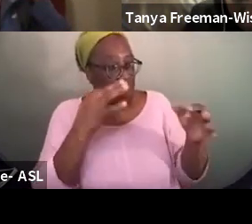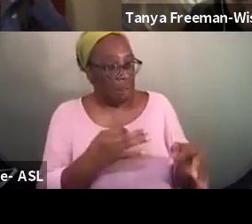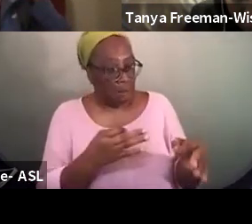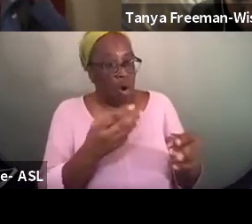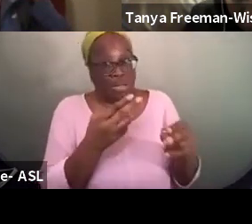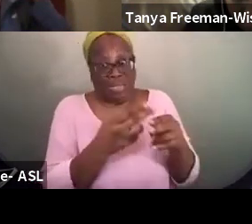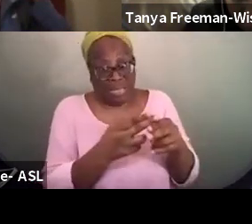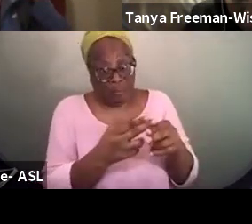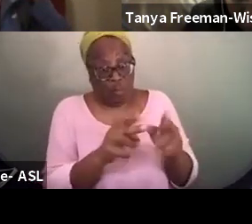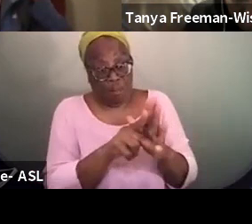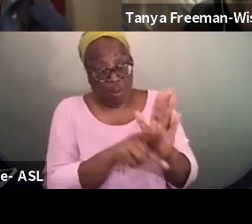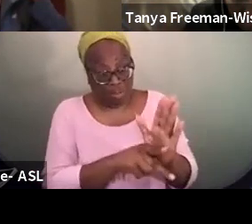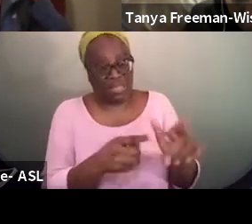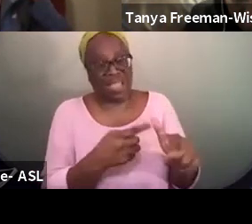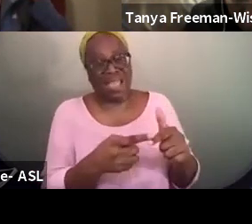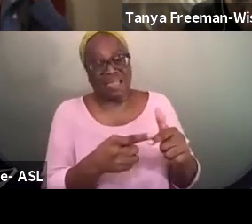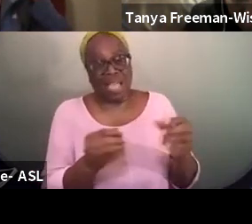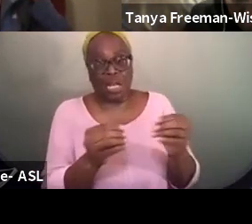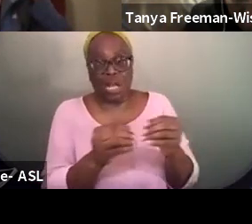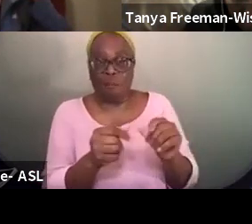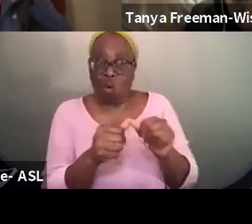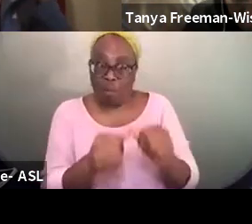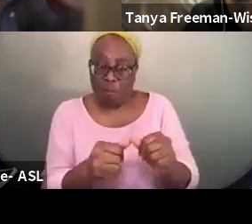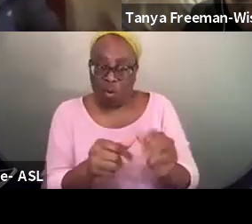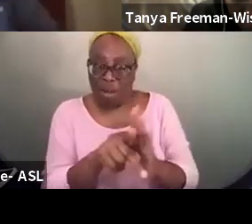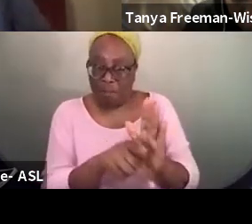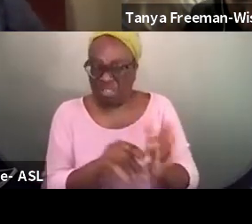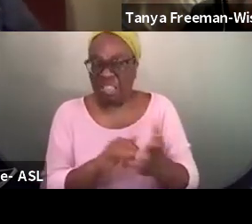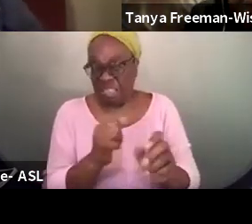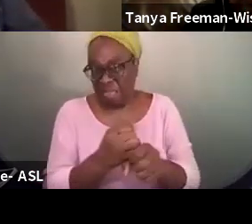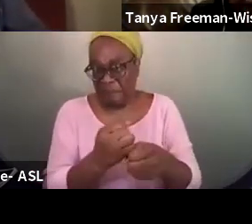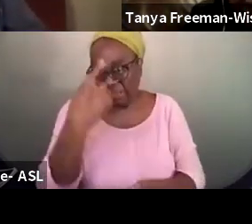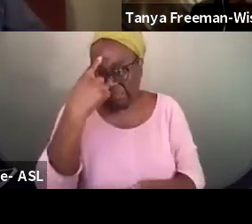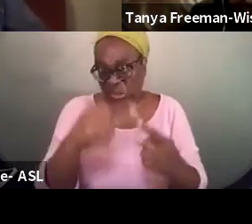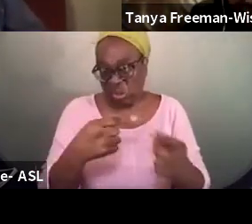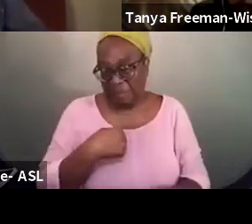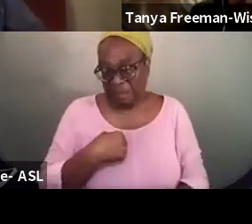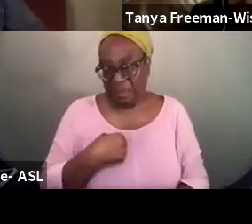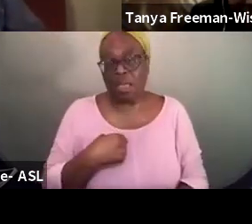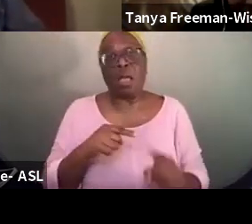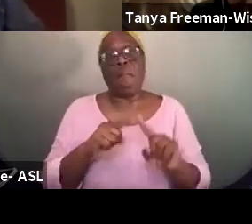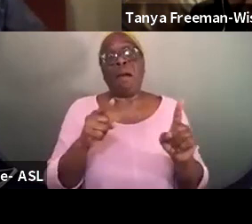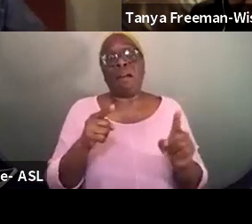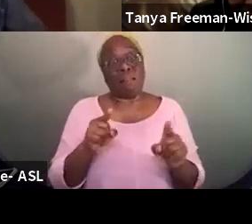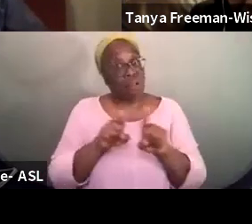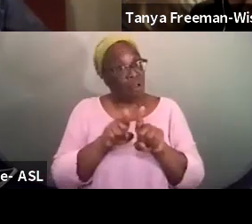then a permanent policy suggestion, that makes sense to me. I would also like to say,